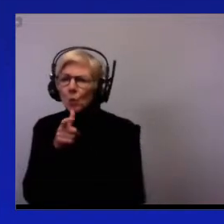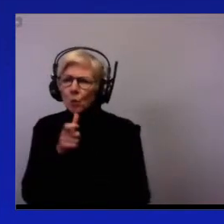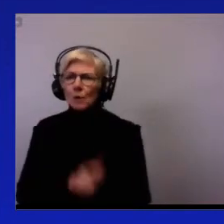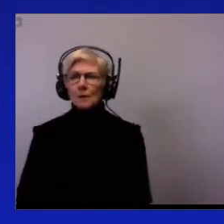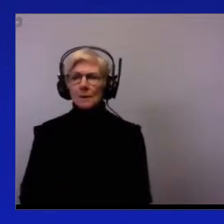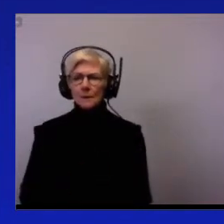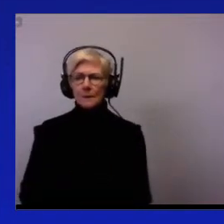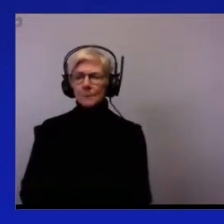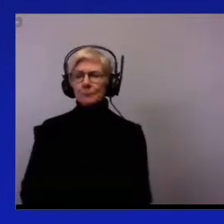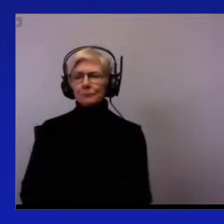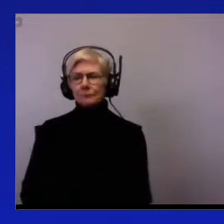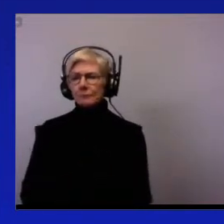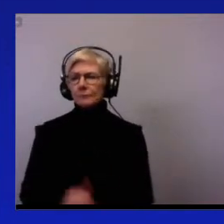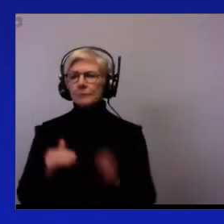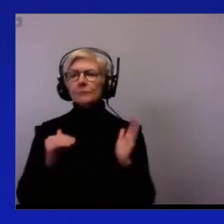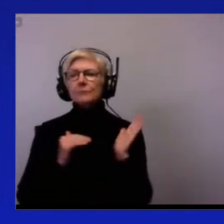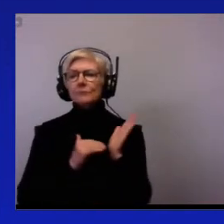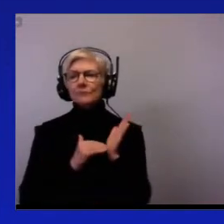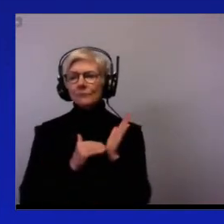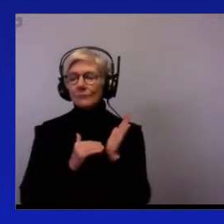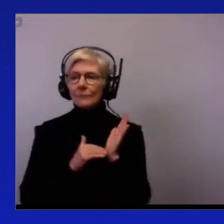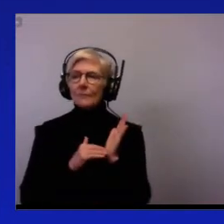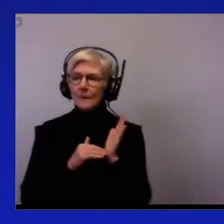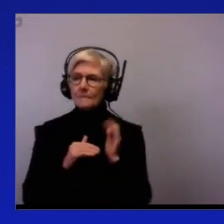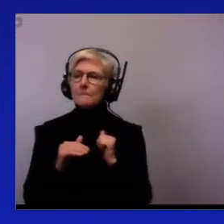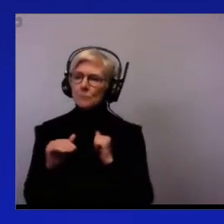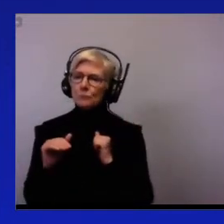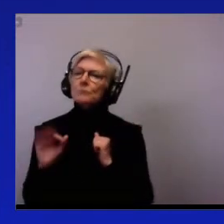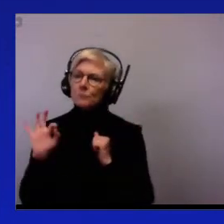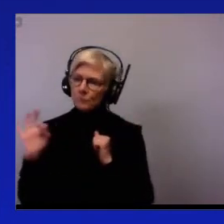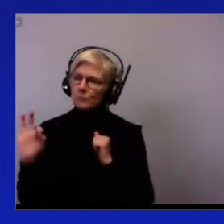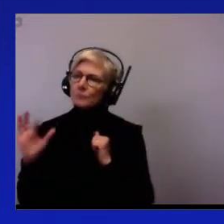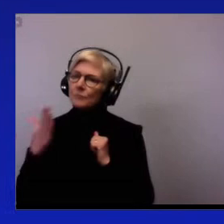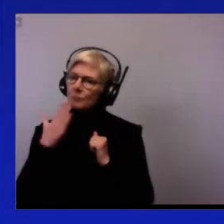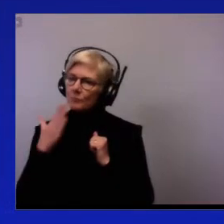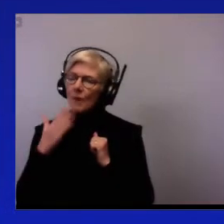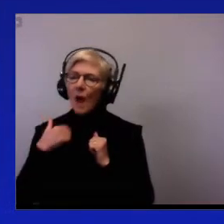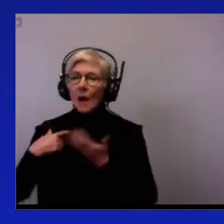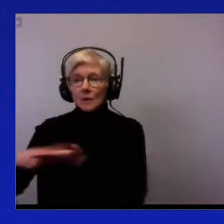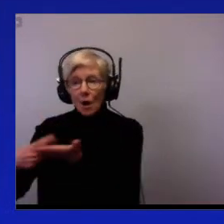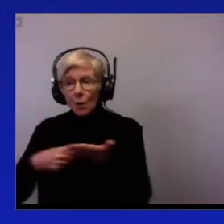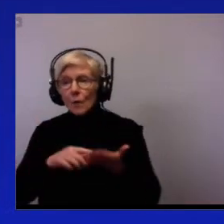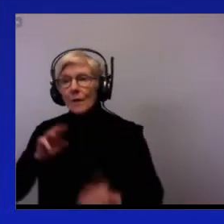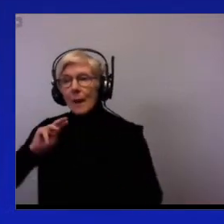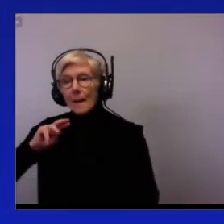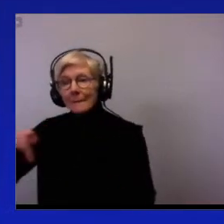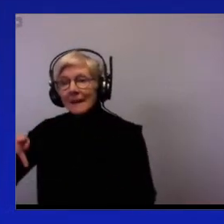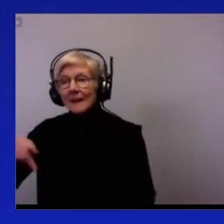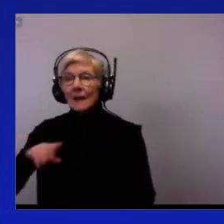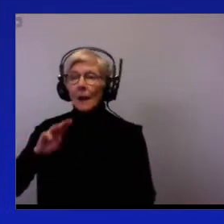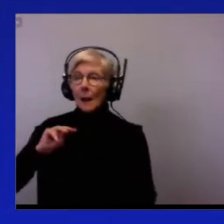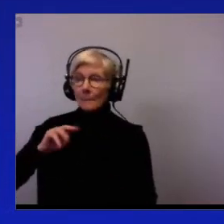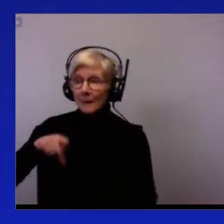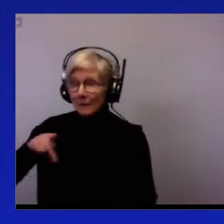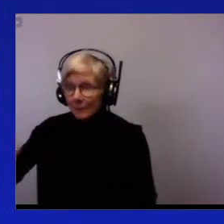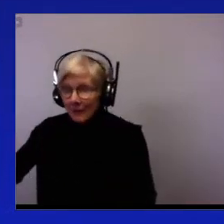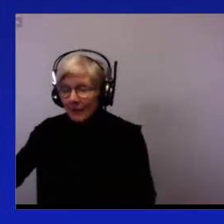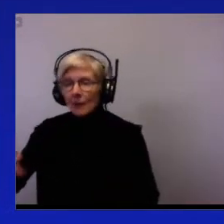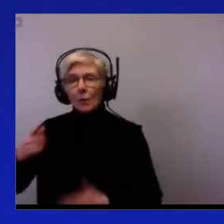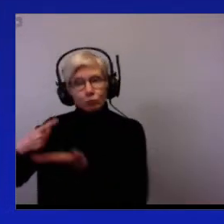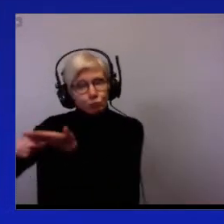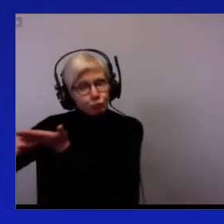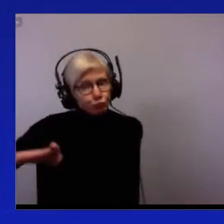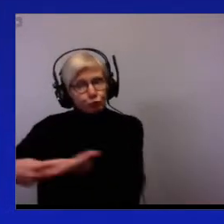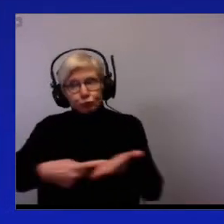Mr. DeMonte Pazzi, but I certainly have conversations with MPPs and with MPs, and we do talk about supply as